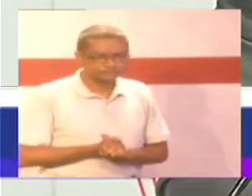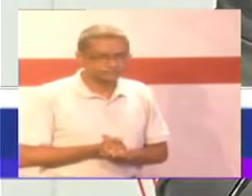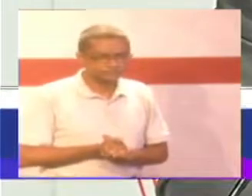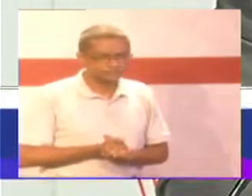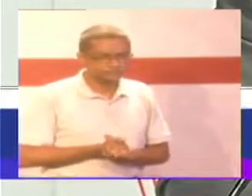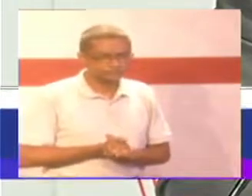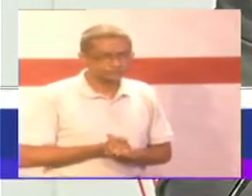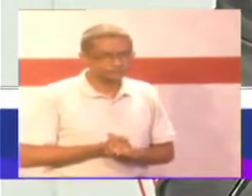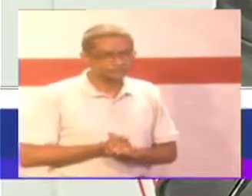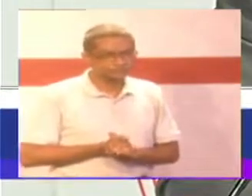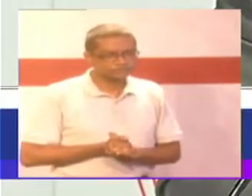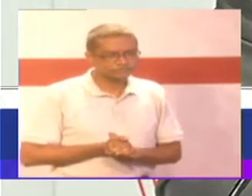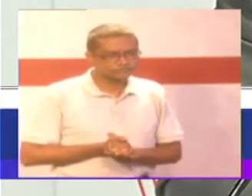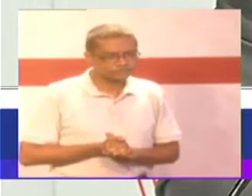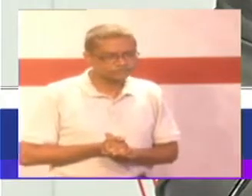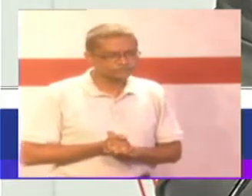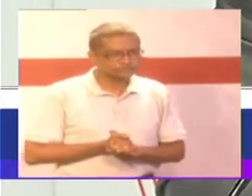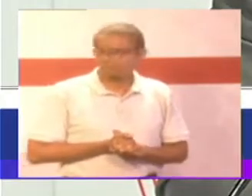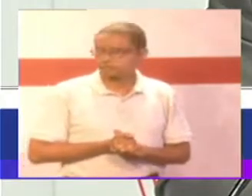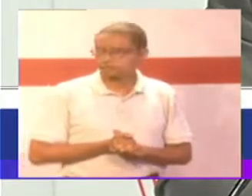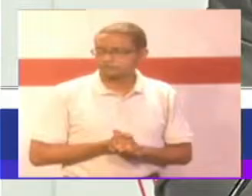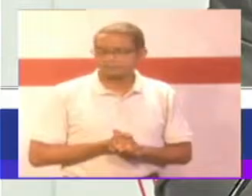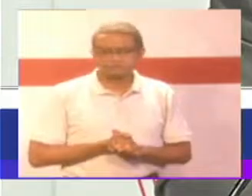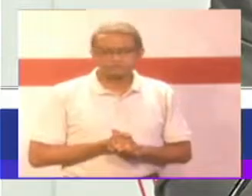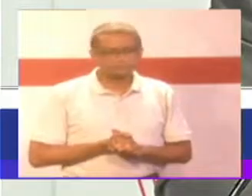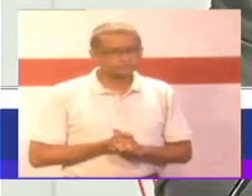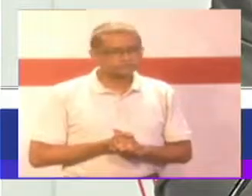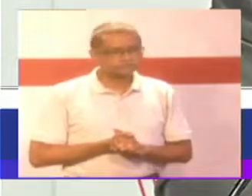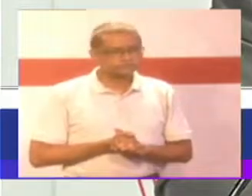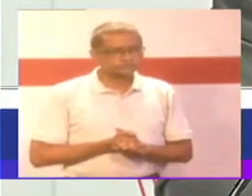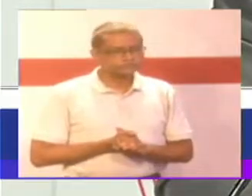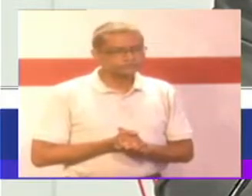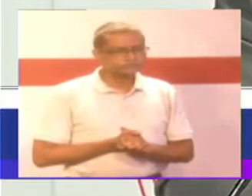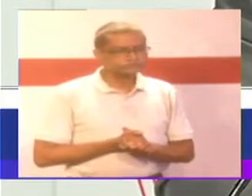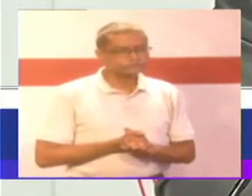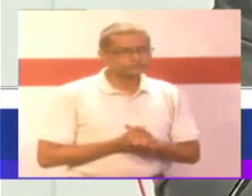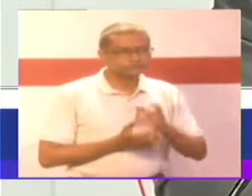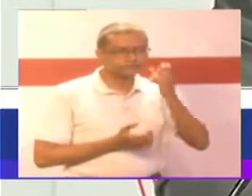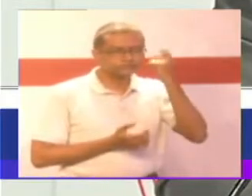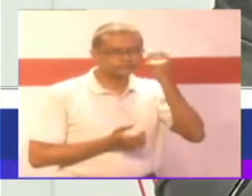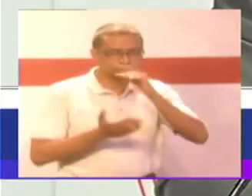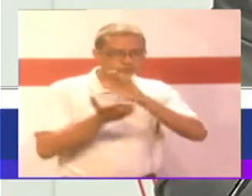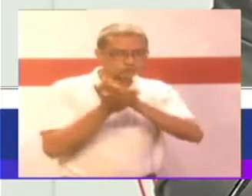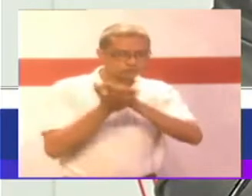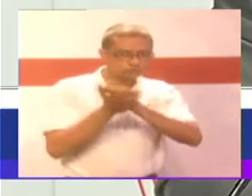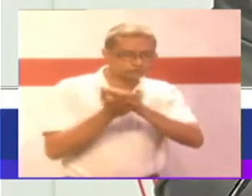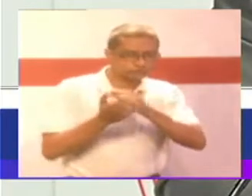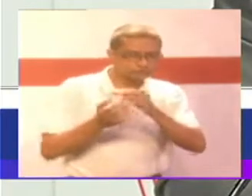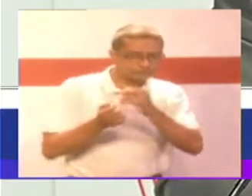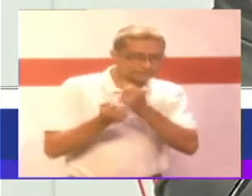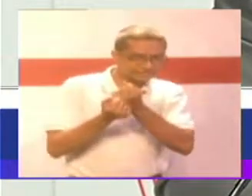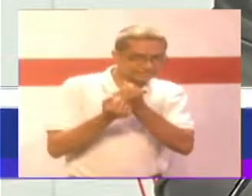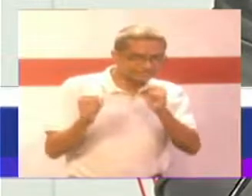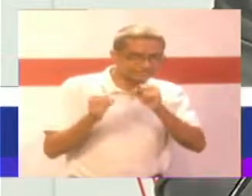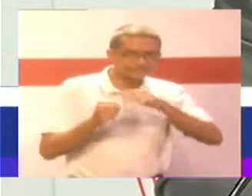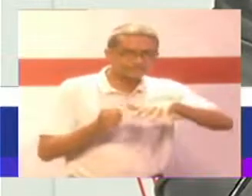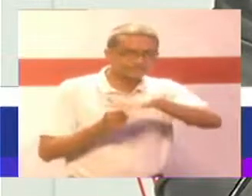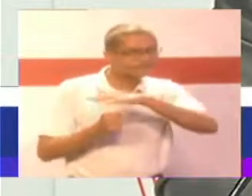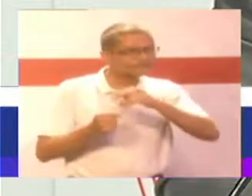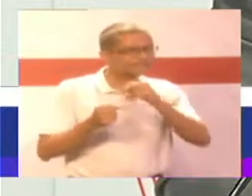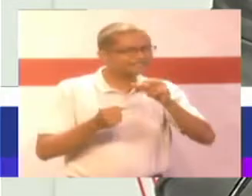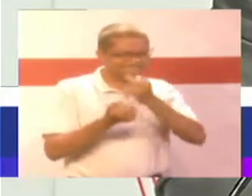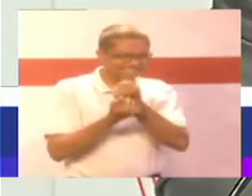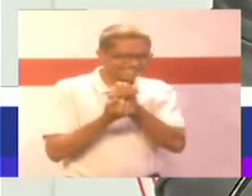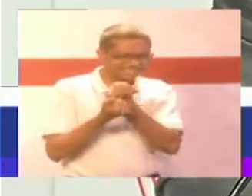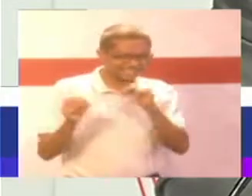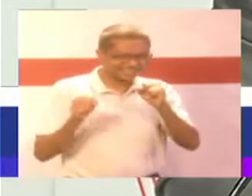or relevant comparison to compare a school with a safe zone. The safe zones are spaces that have been established basically